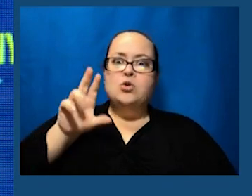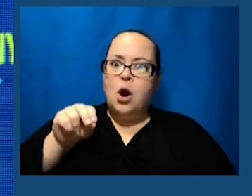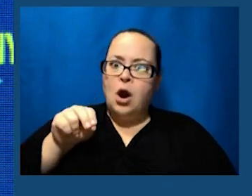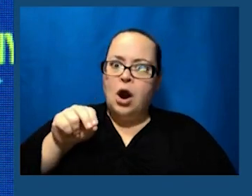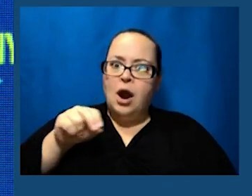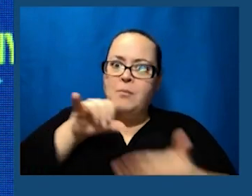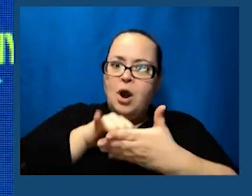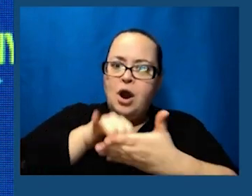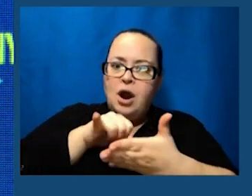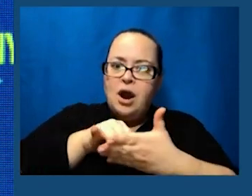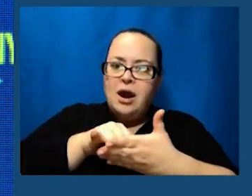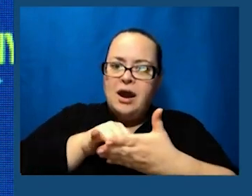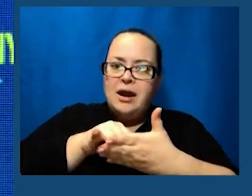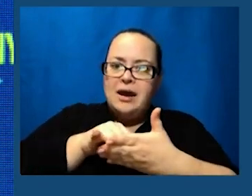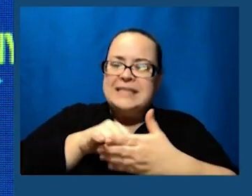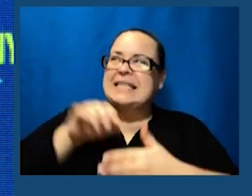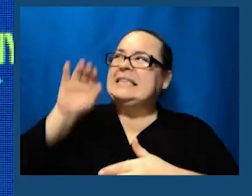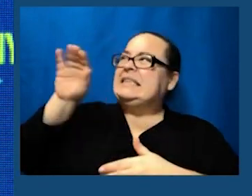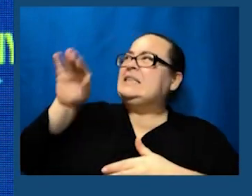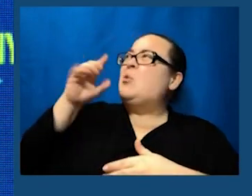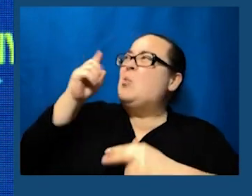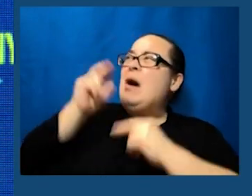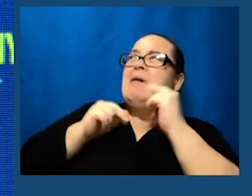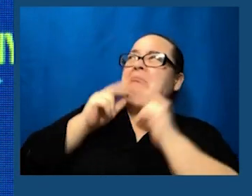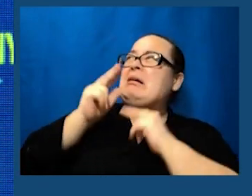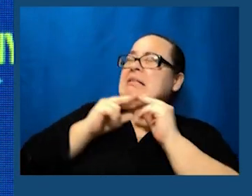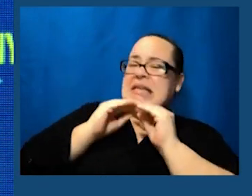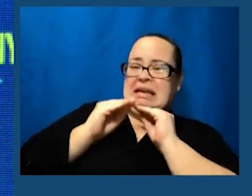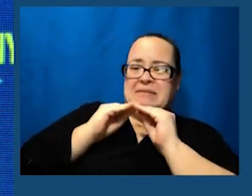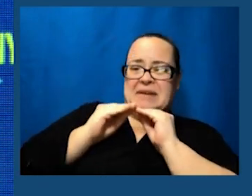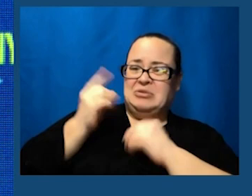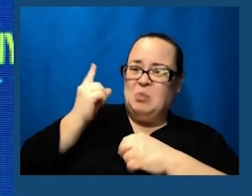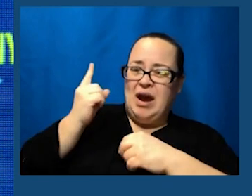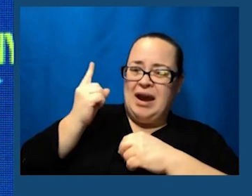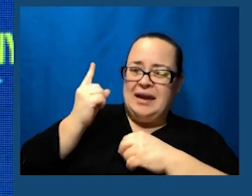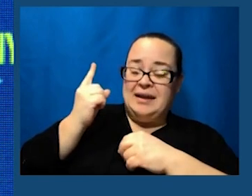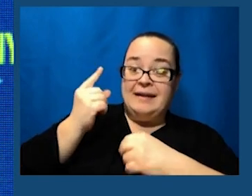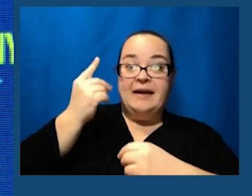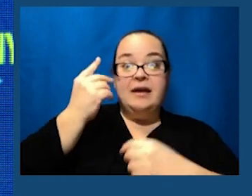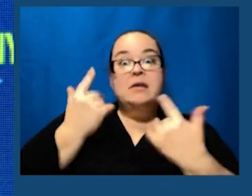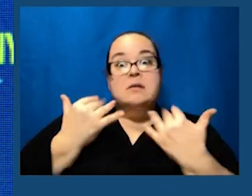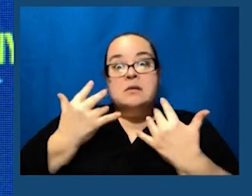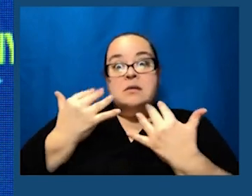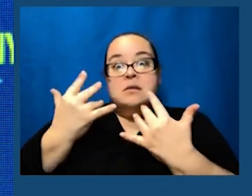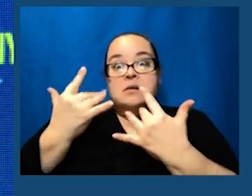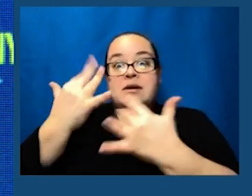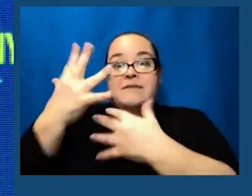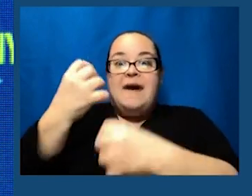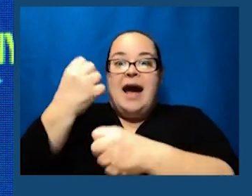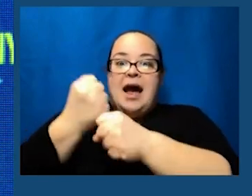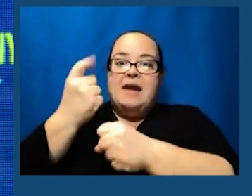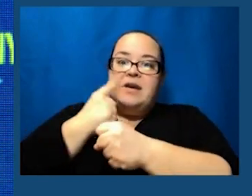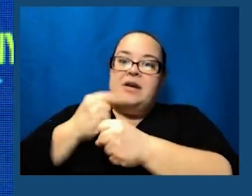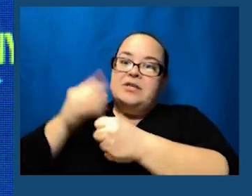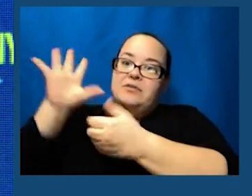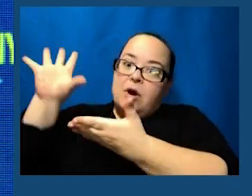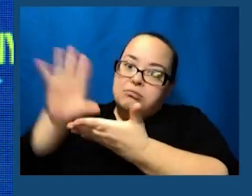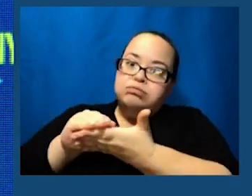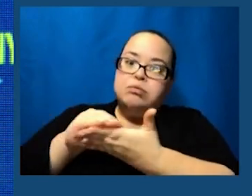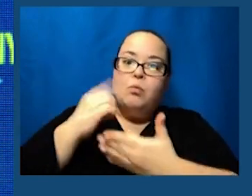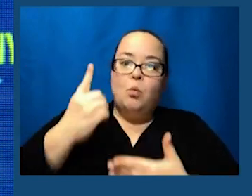one building. Well, it takes us, 5 years to get $50,000 out of one grant. It just was, it